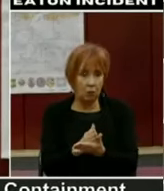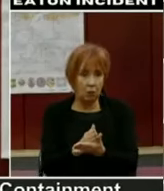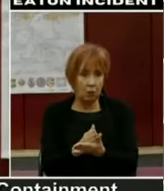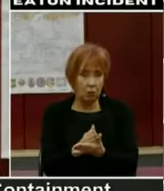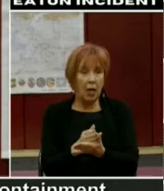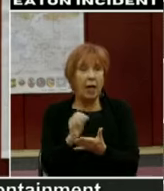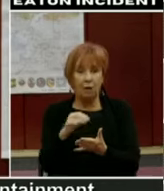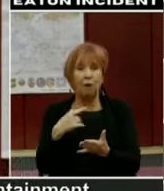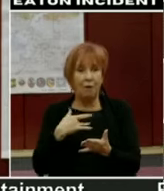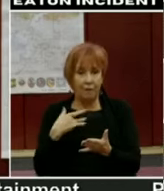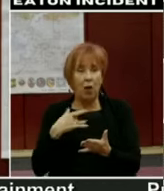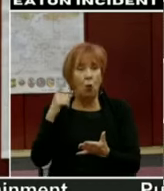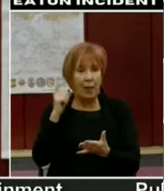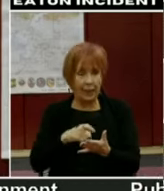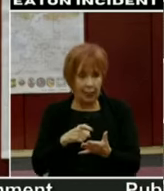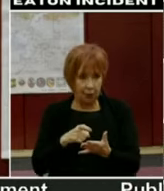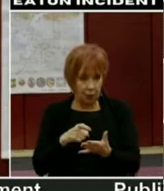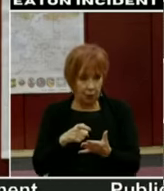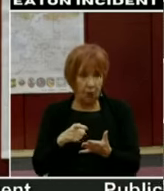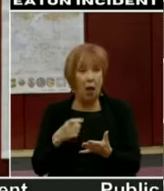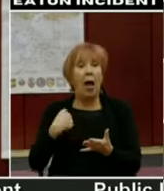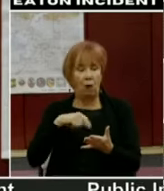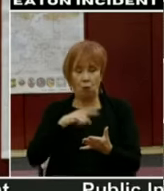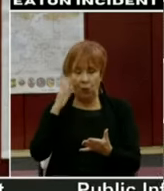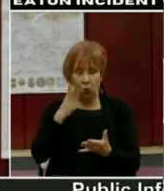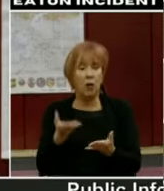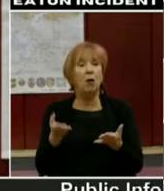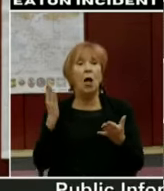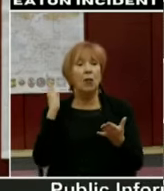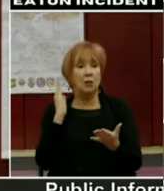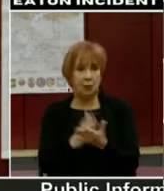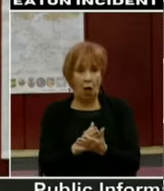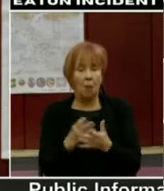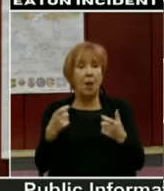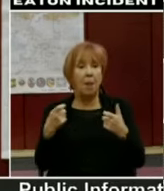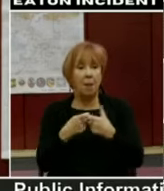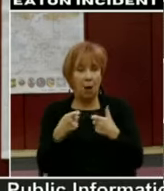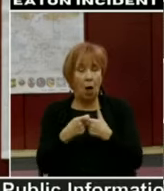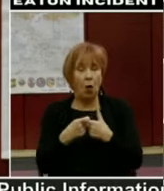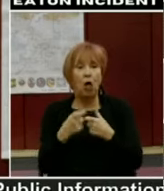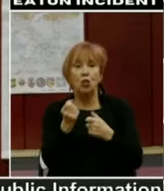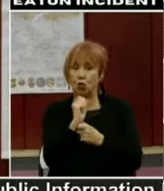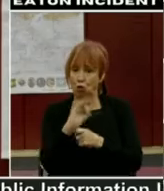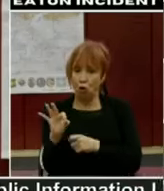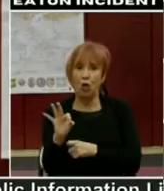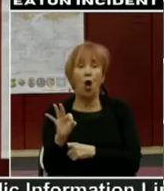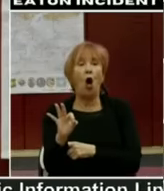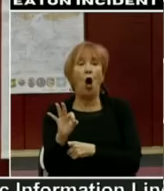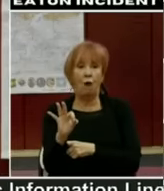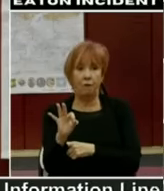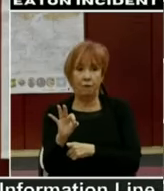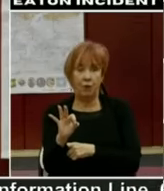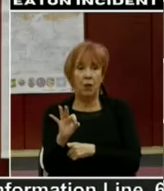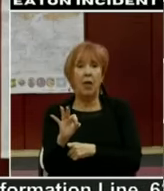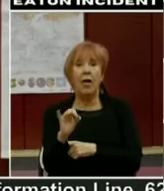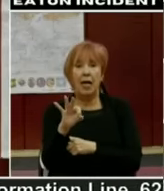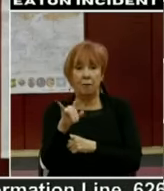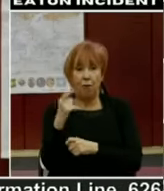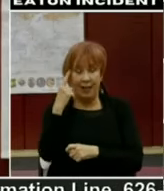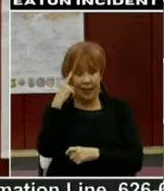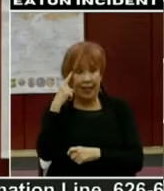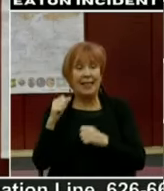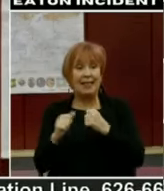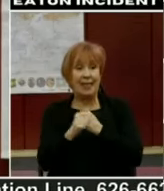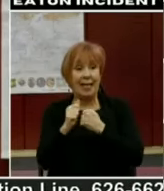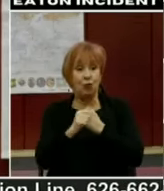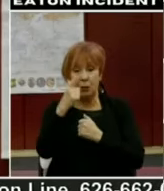de-energize circuits to prevent wildfire risk and to try and keep our communities safe. We know how disruptive that can be, especially on